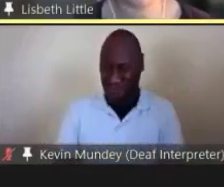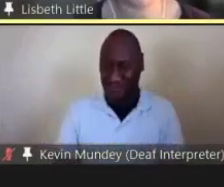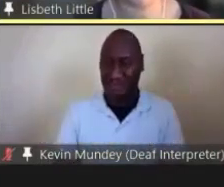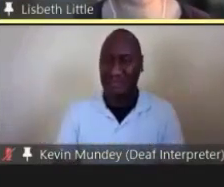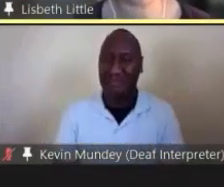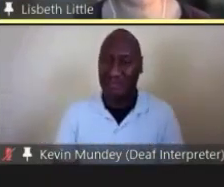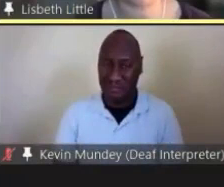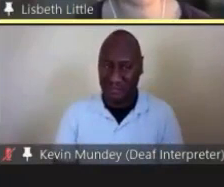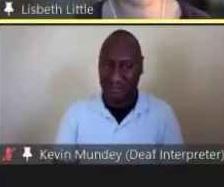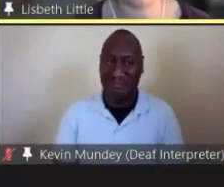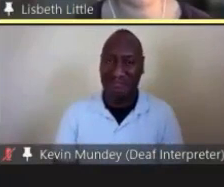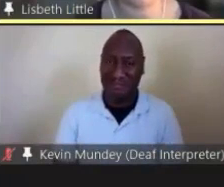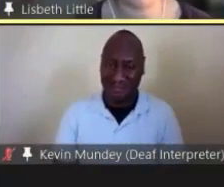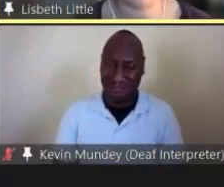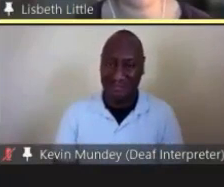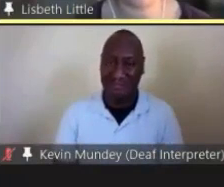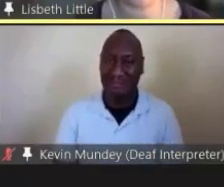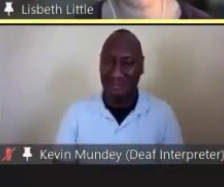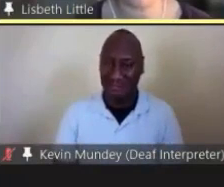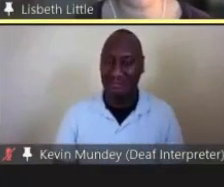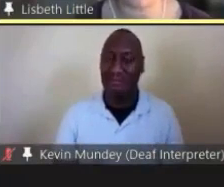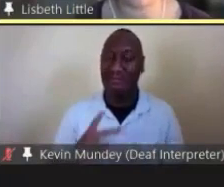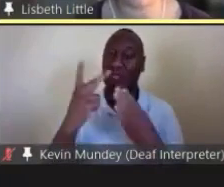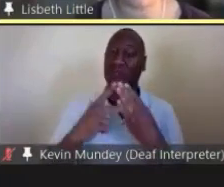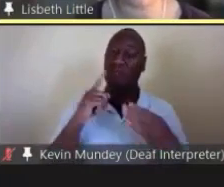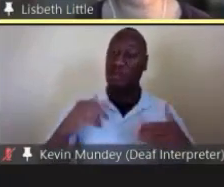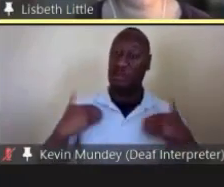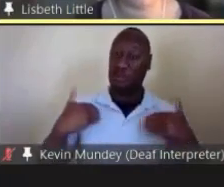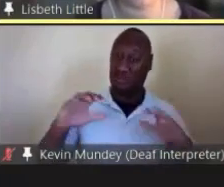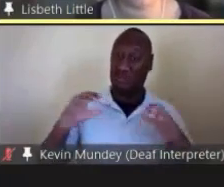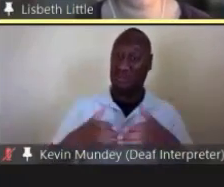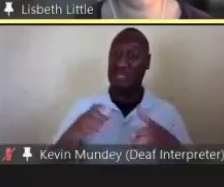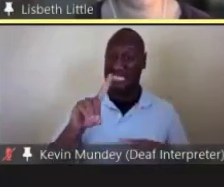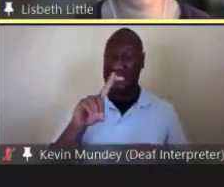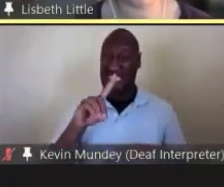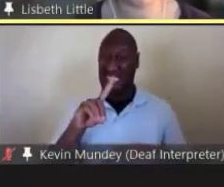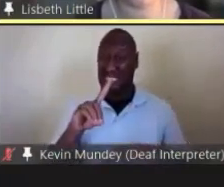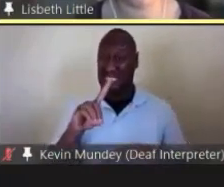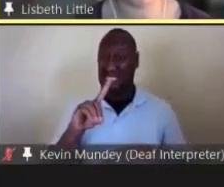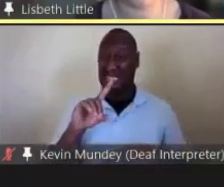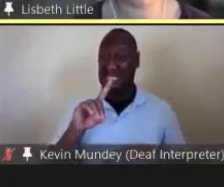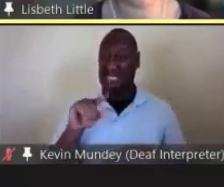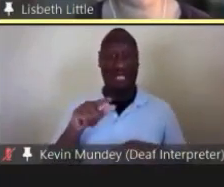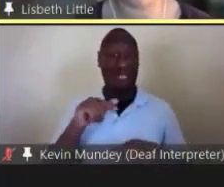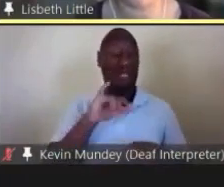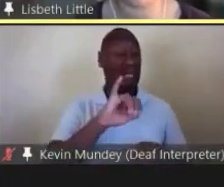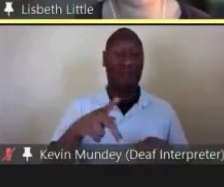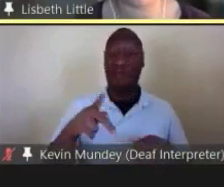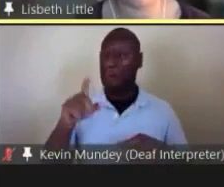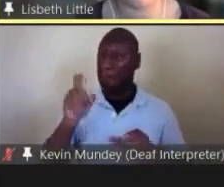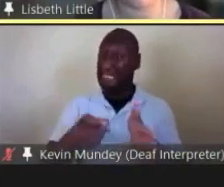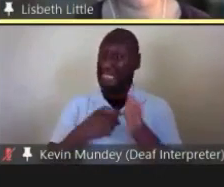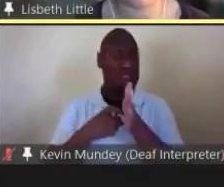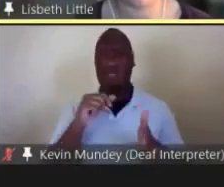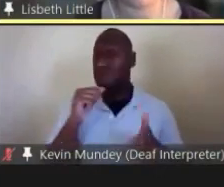The program is for youths with or without IEPs, individual educational